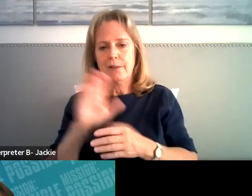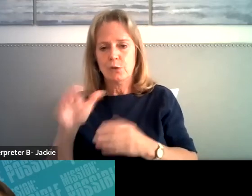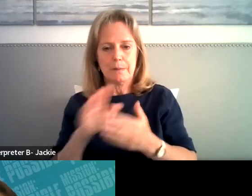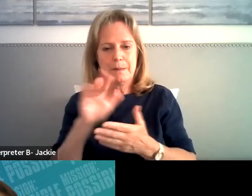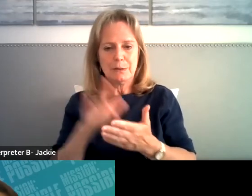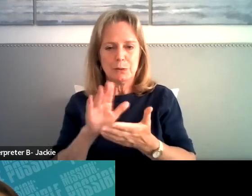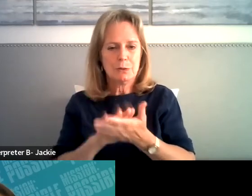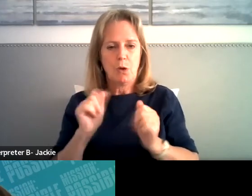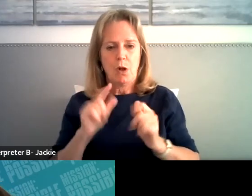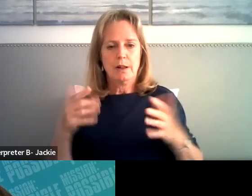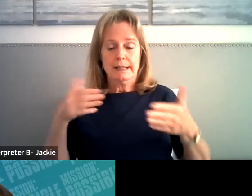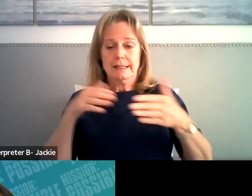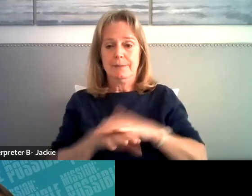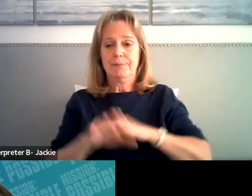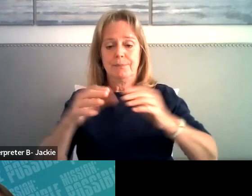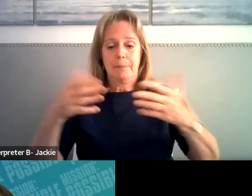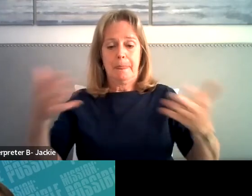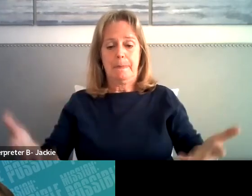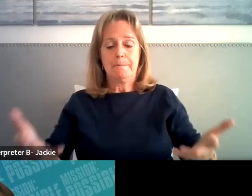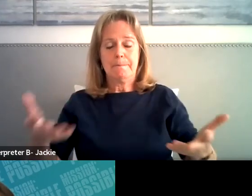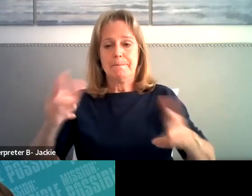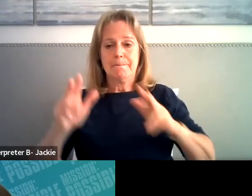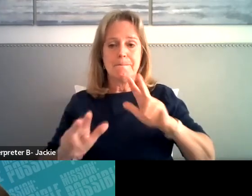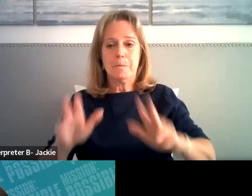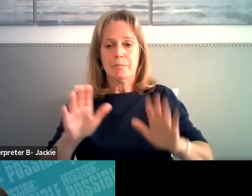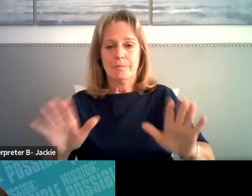we're all kind of navigating this new